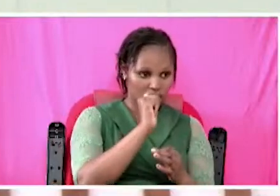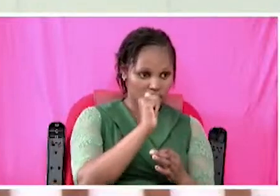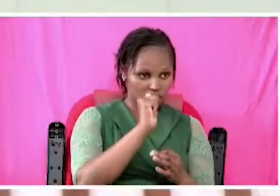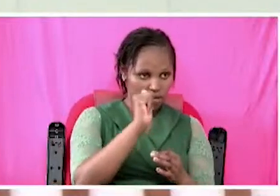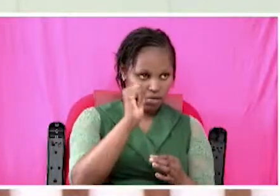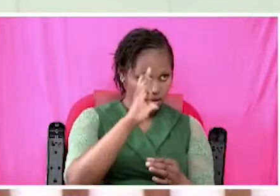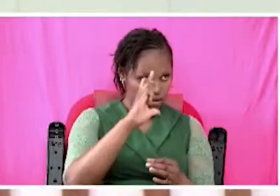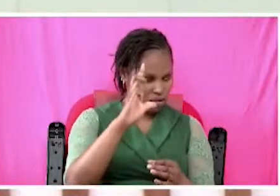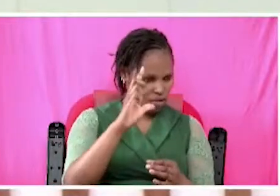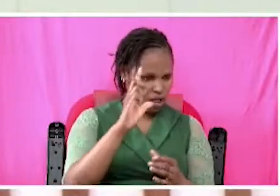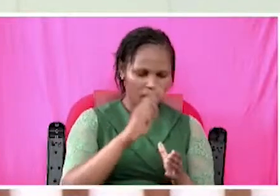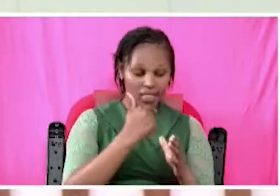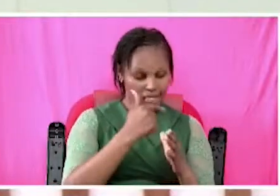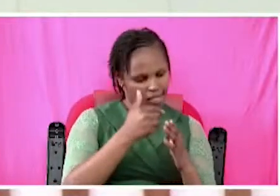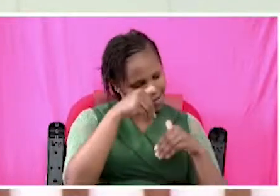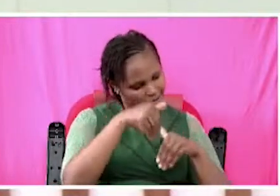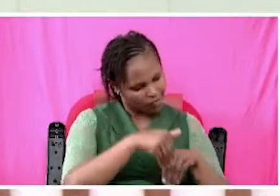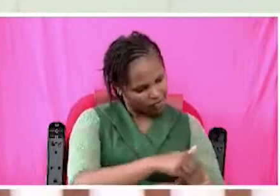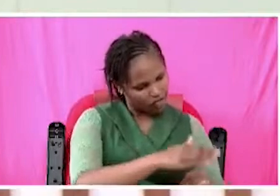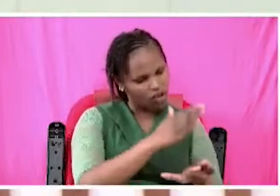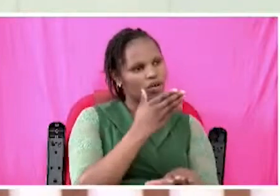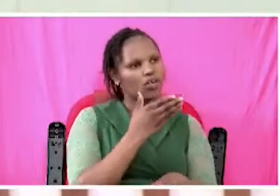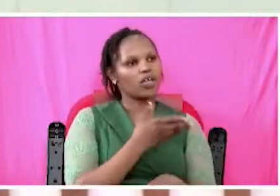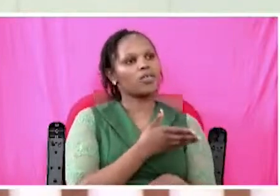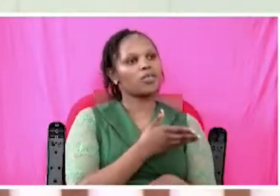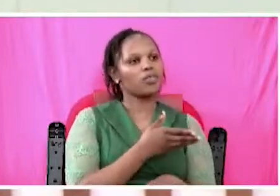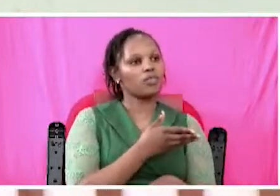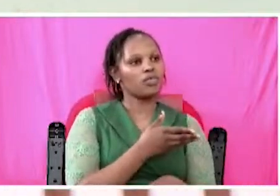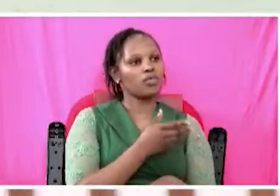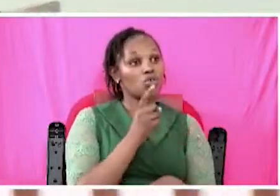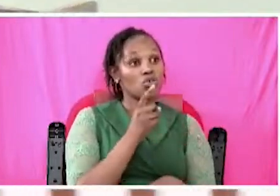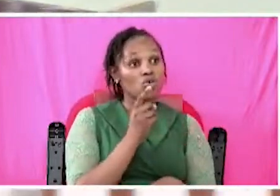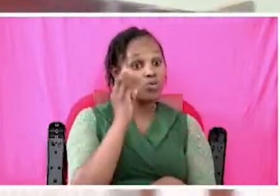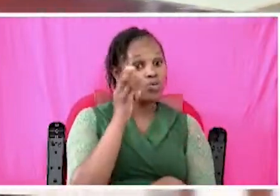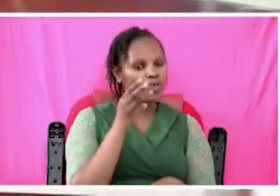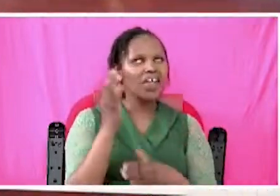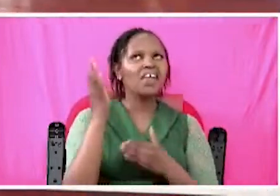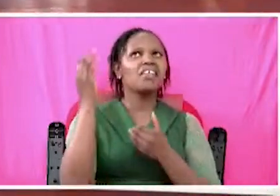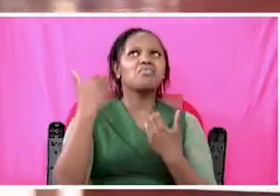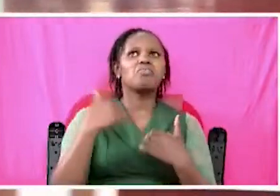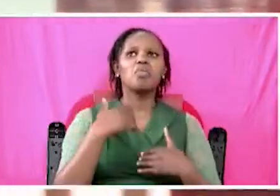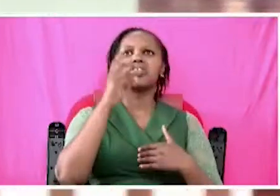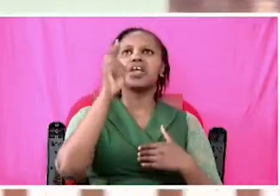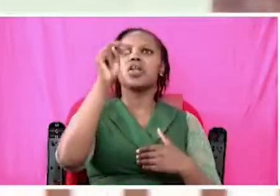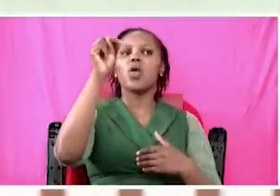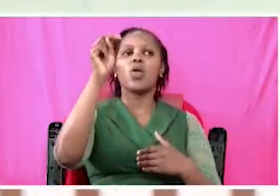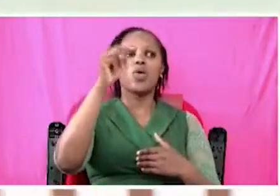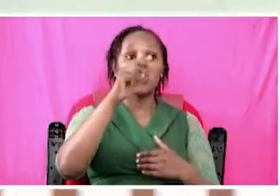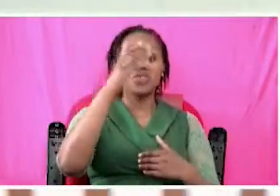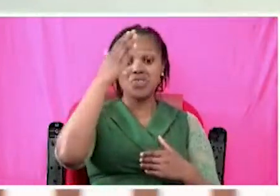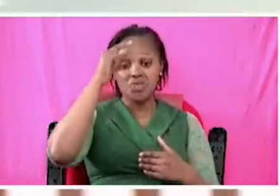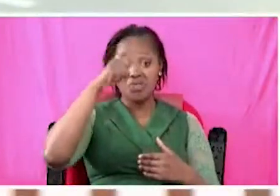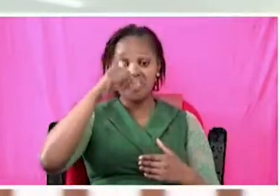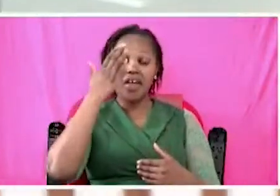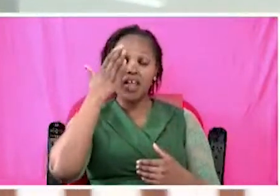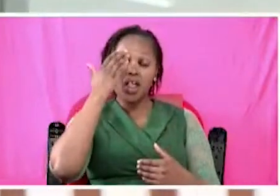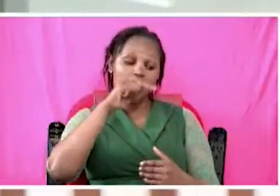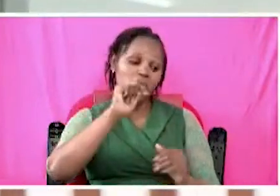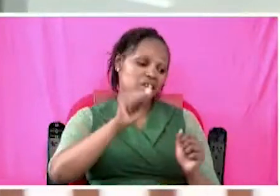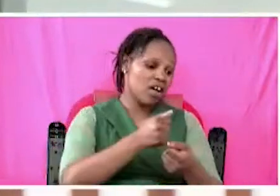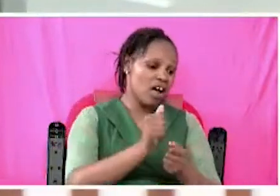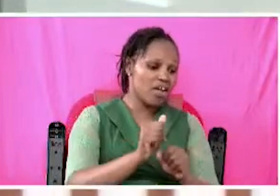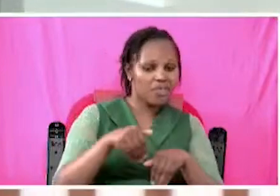what? Follow him. You would expect the people to say, no. You know we are Israelites. We can't follow